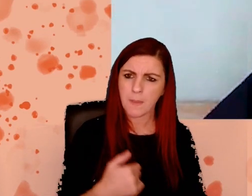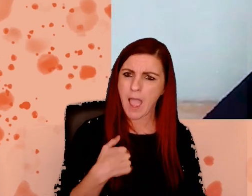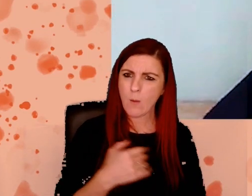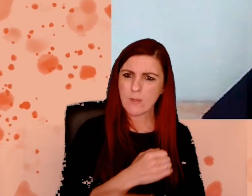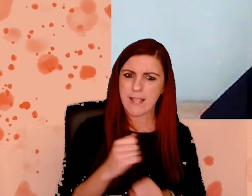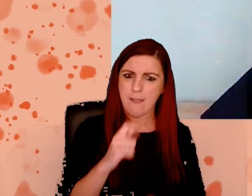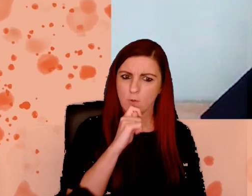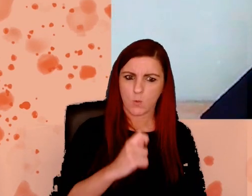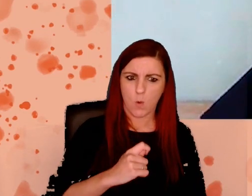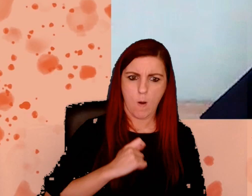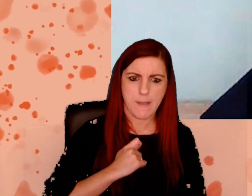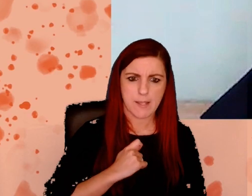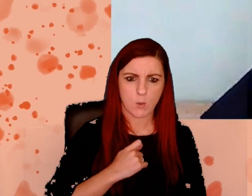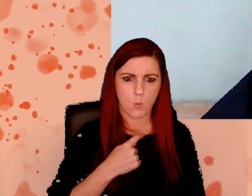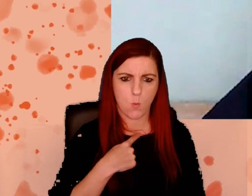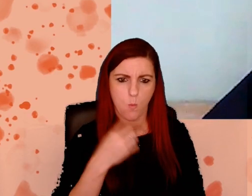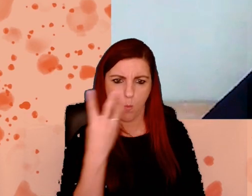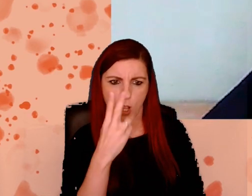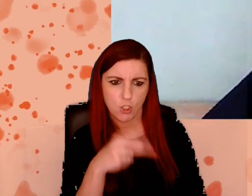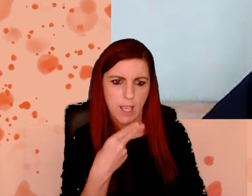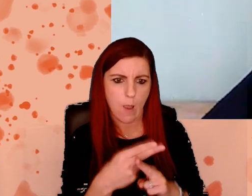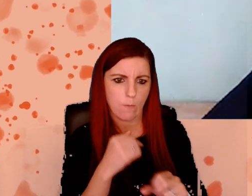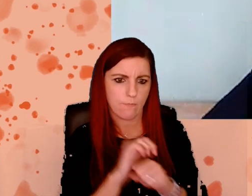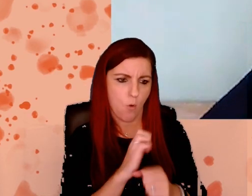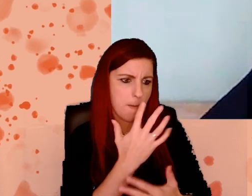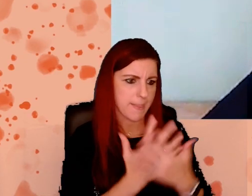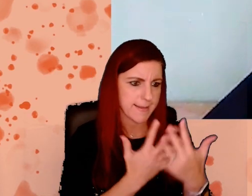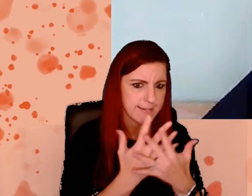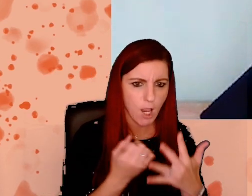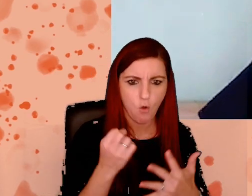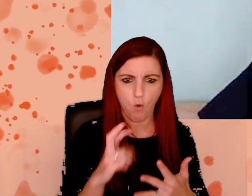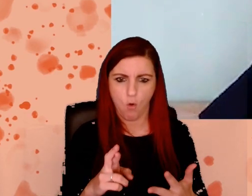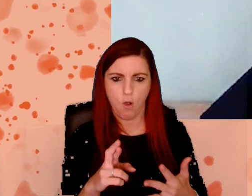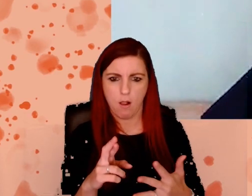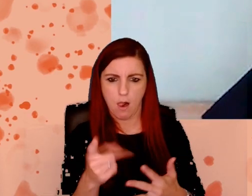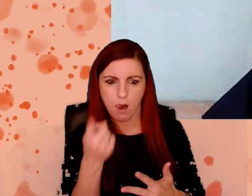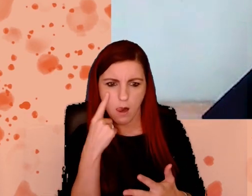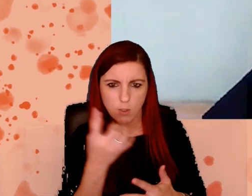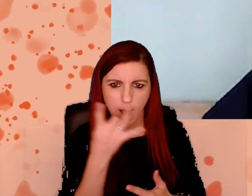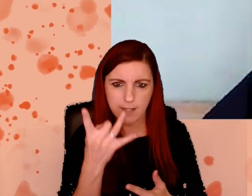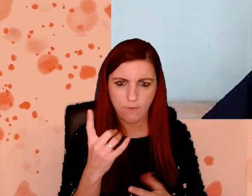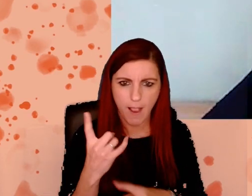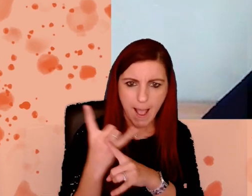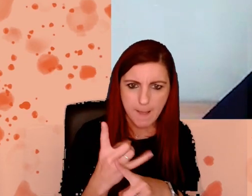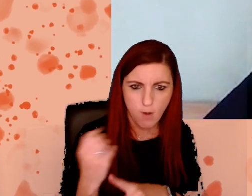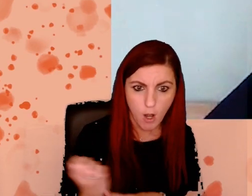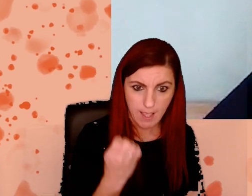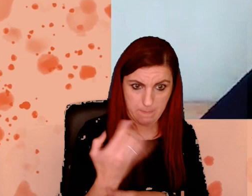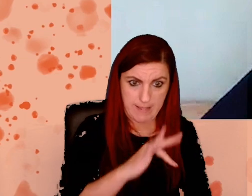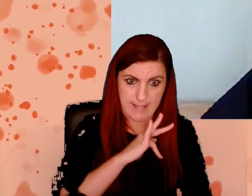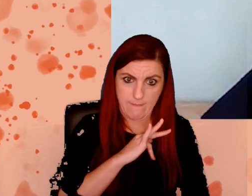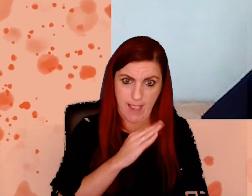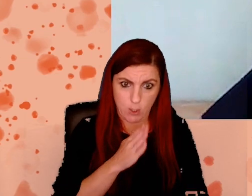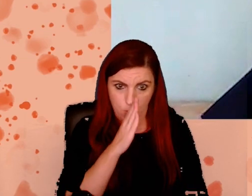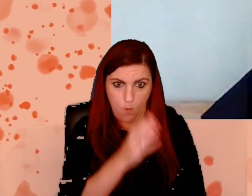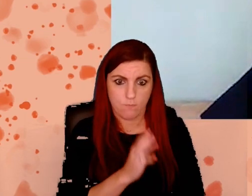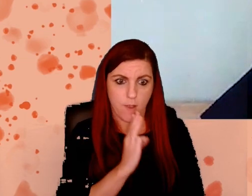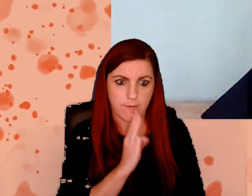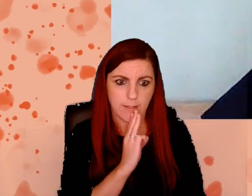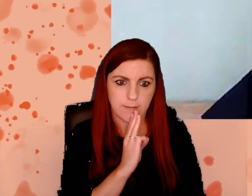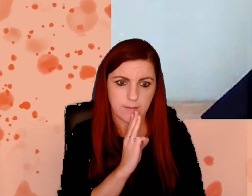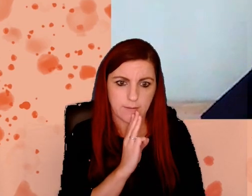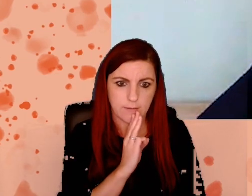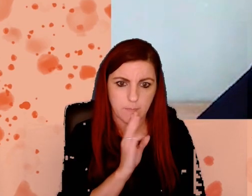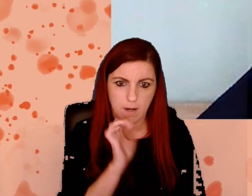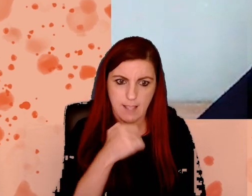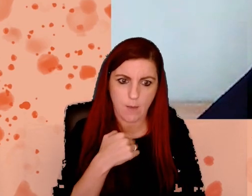told, you know, to keep an eye on the bleeding or, you know, to seek help early. I had to go privately, but it's again because I'm